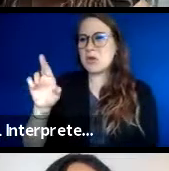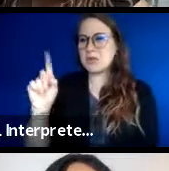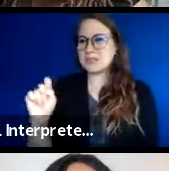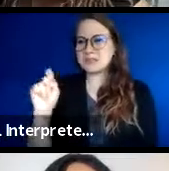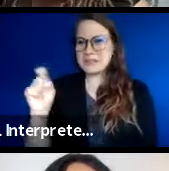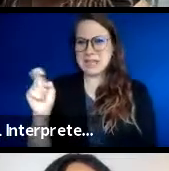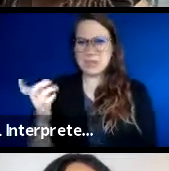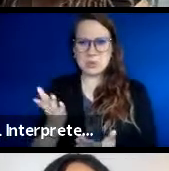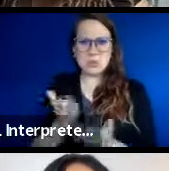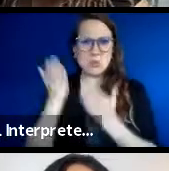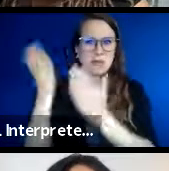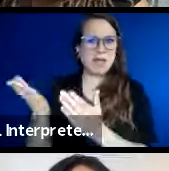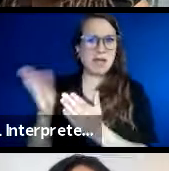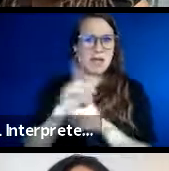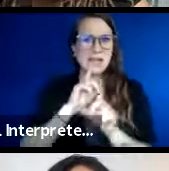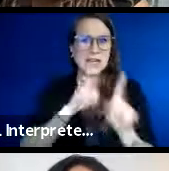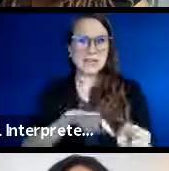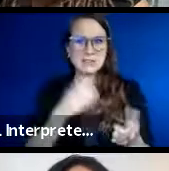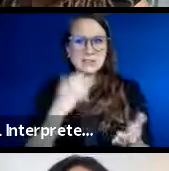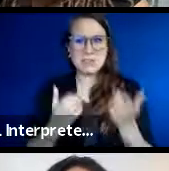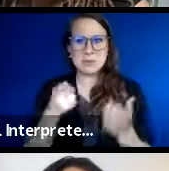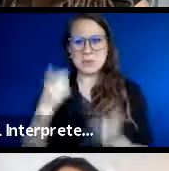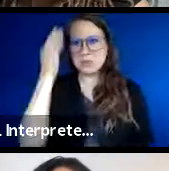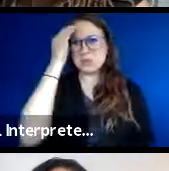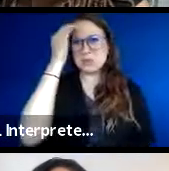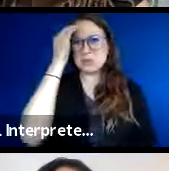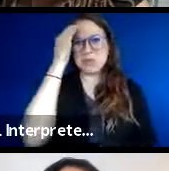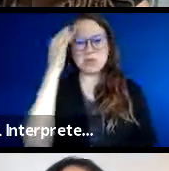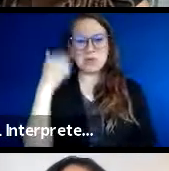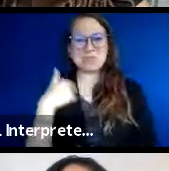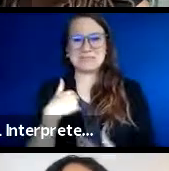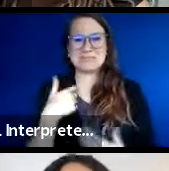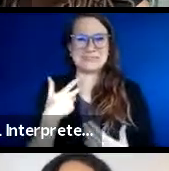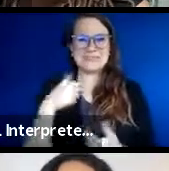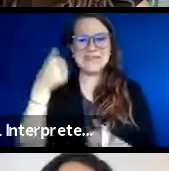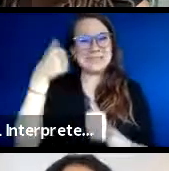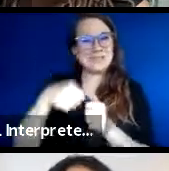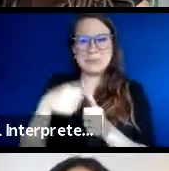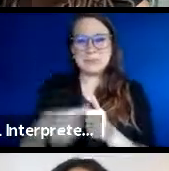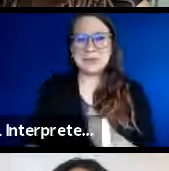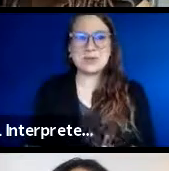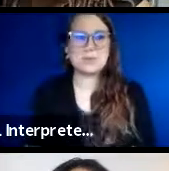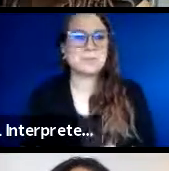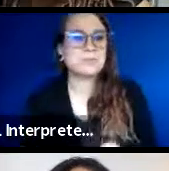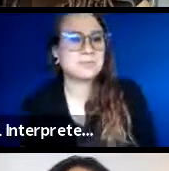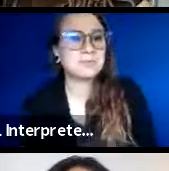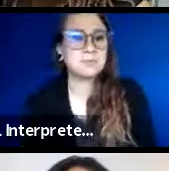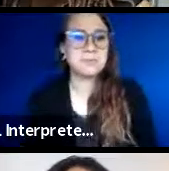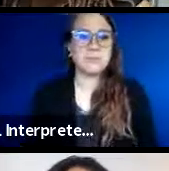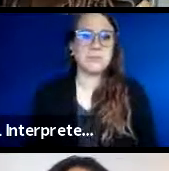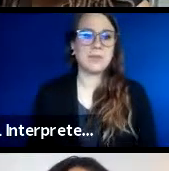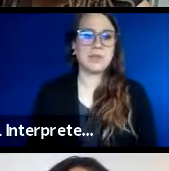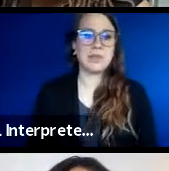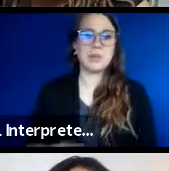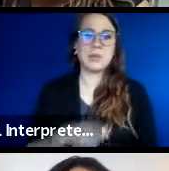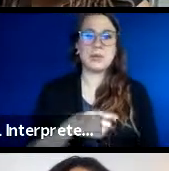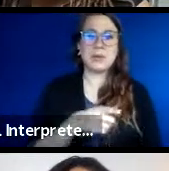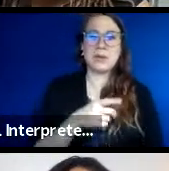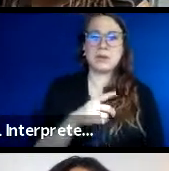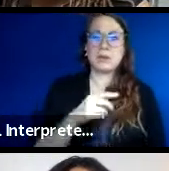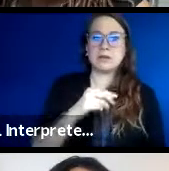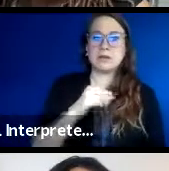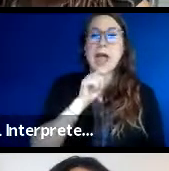commission, and perhaps you know that off the top? So, Madam Mayor, I don't know if that would apply, but I've made note